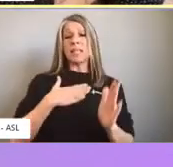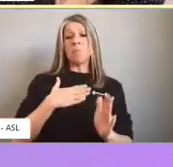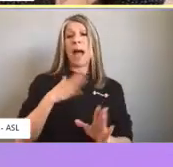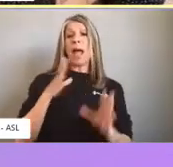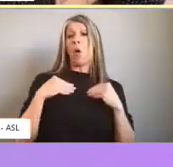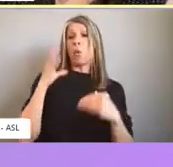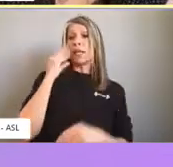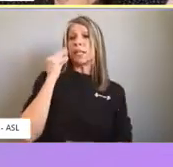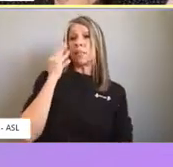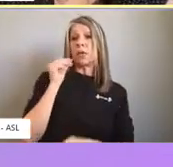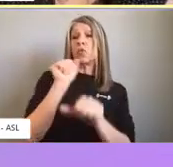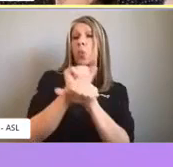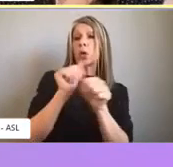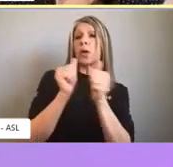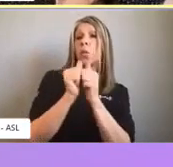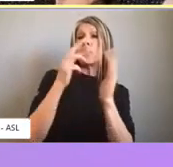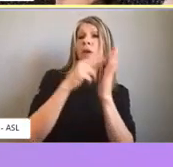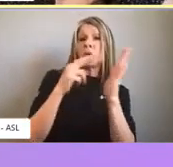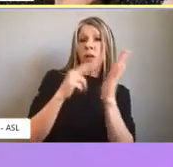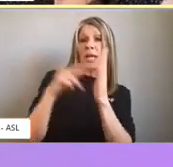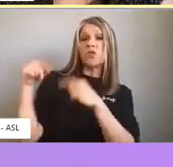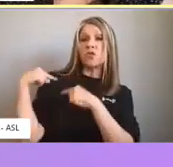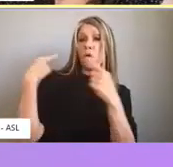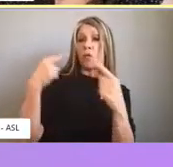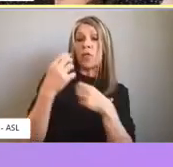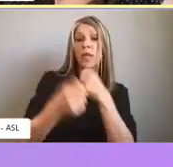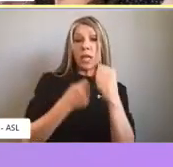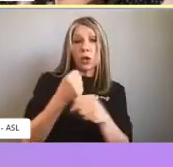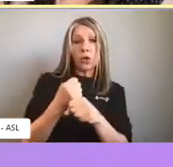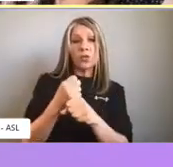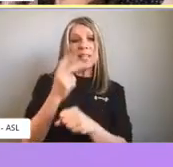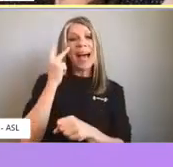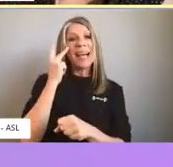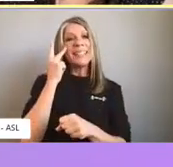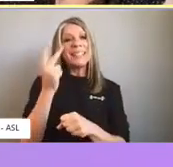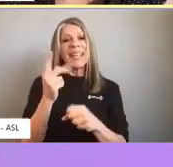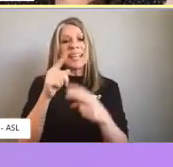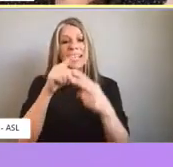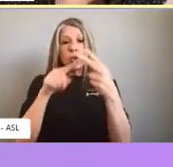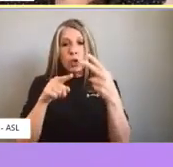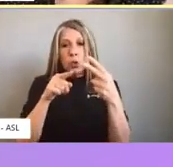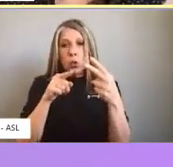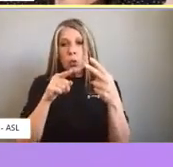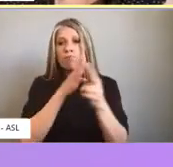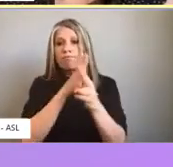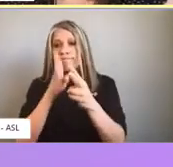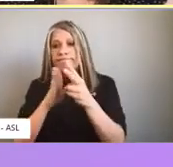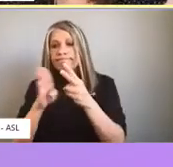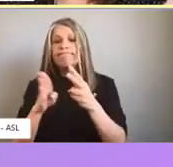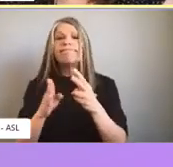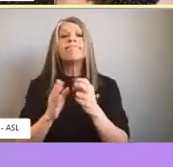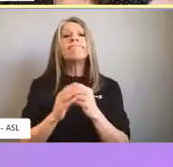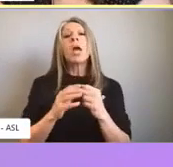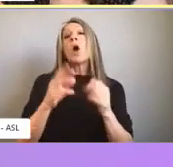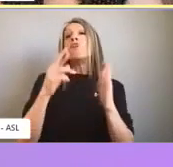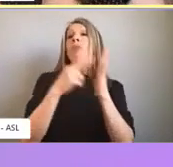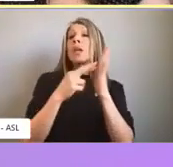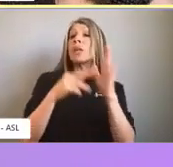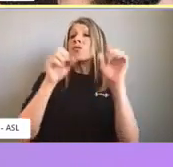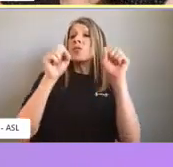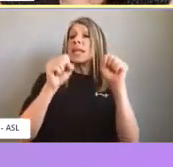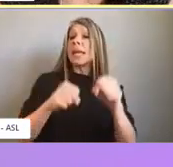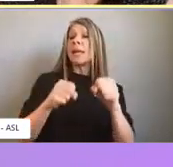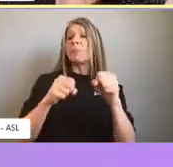experience working with regulations over the years. And I see it as in two ways. On one hand, a regulation can